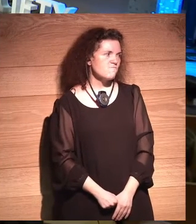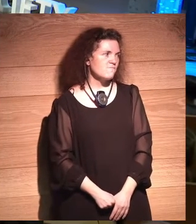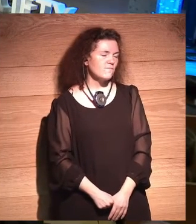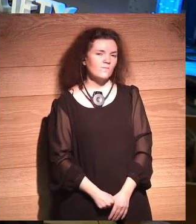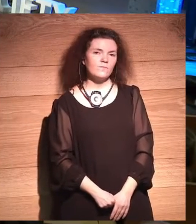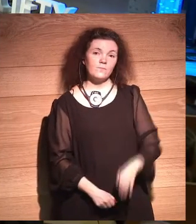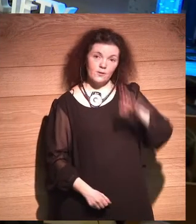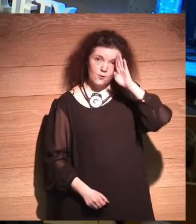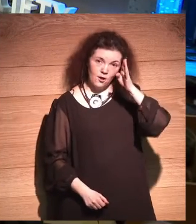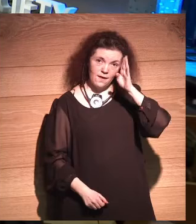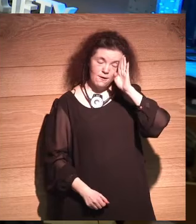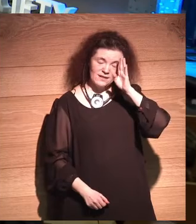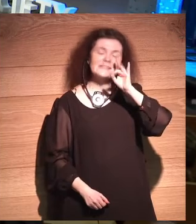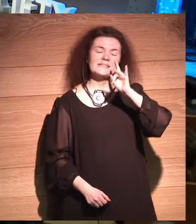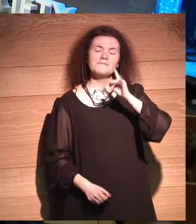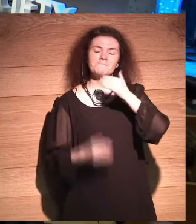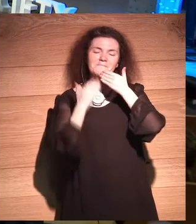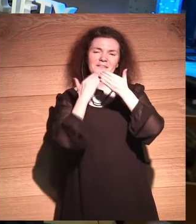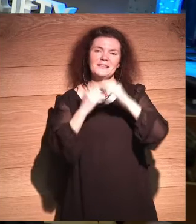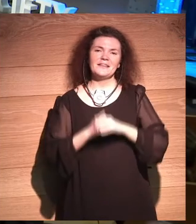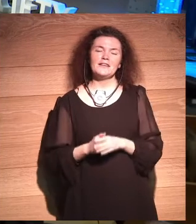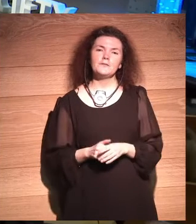precisely. Hello.